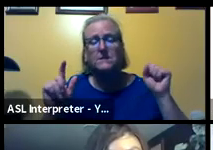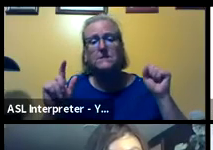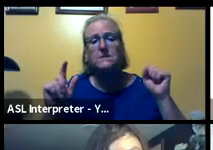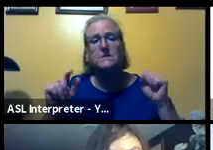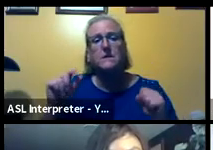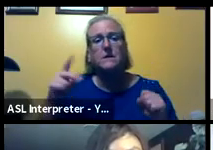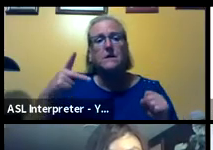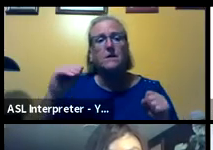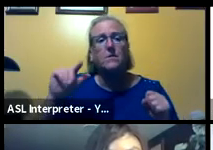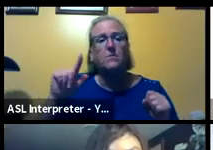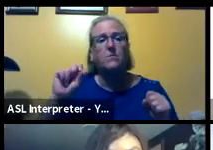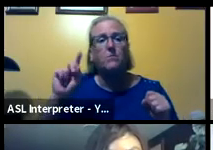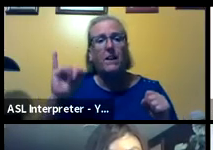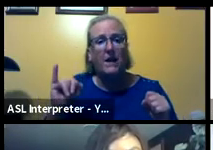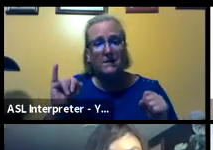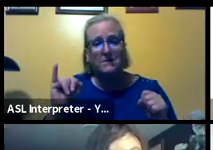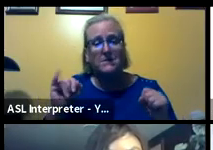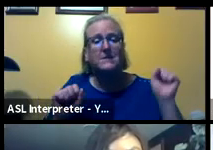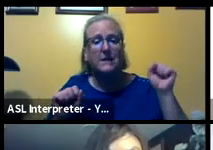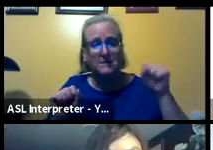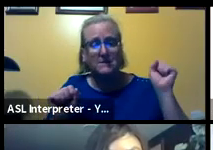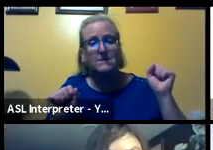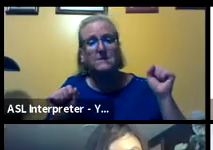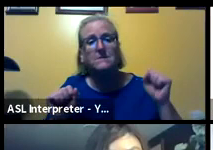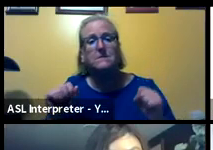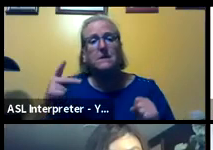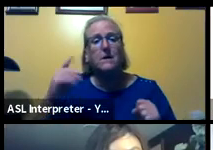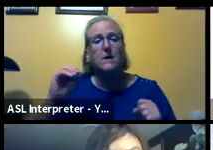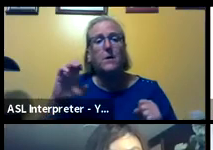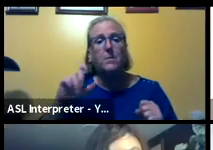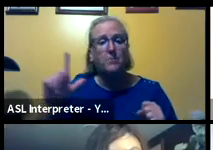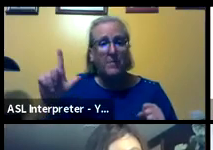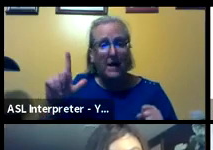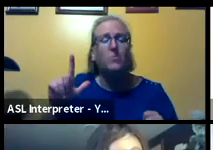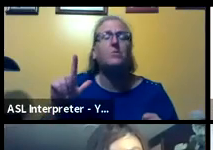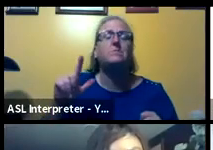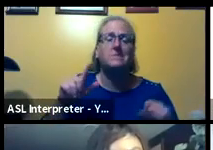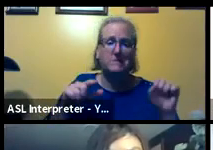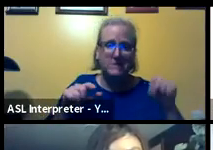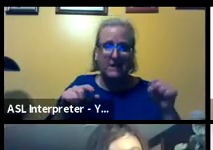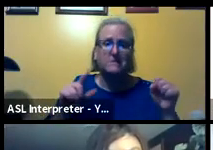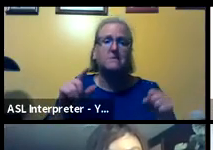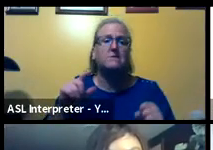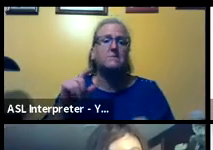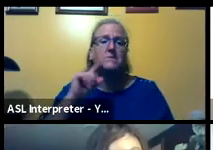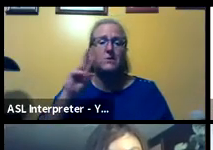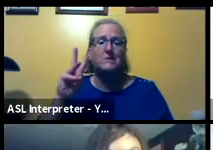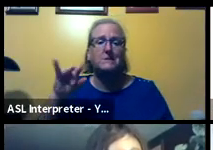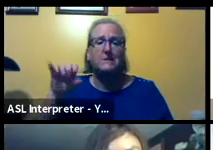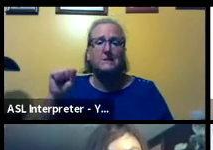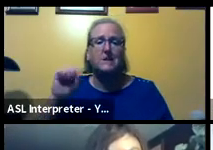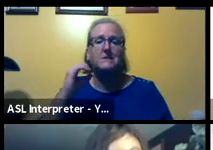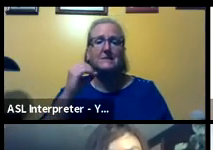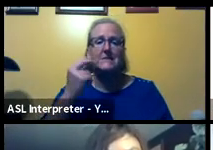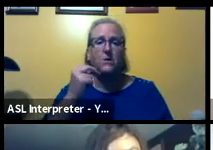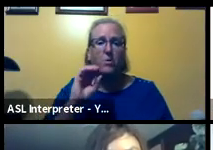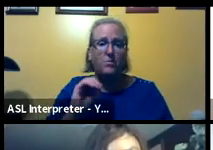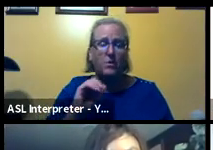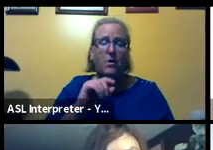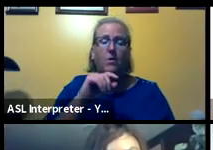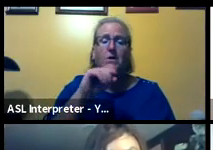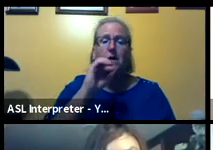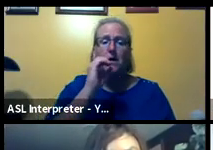Mr. Pulaski. Fred Pulaski, yes. Okay, Keely Powell also votes yes. The motion carries 6 yes, 0 no, 0 abstentions, and